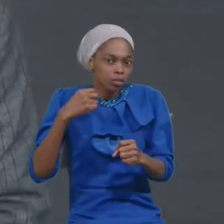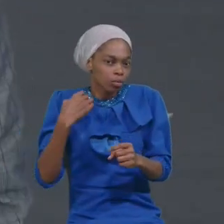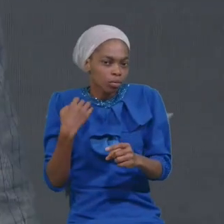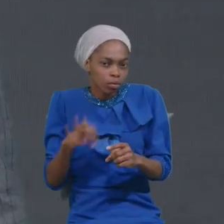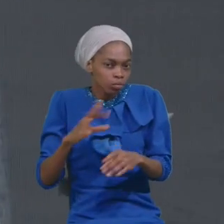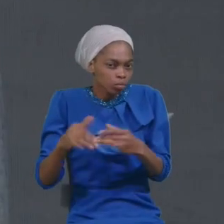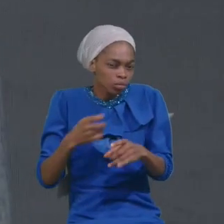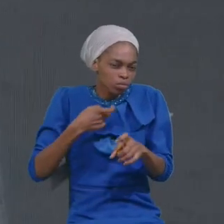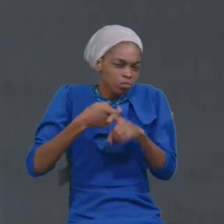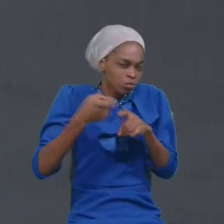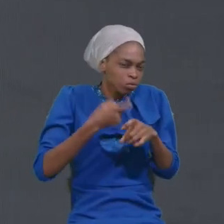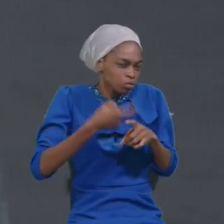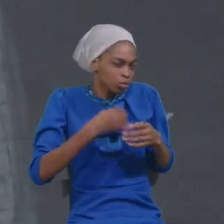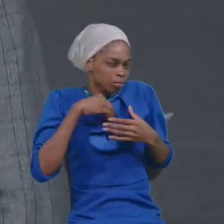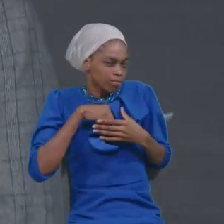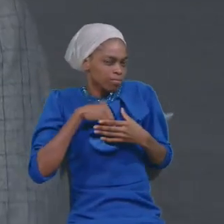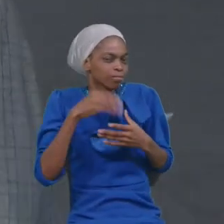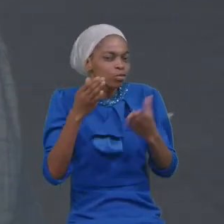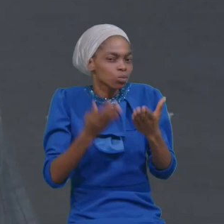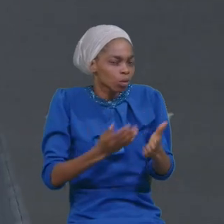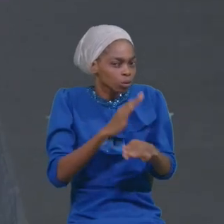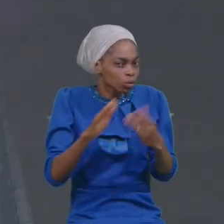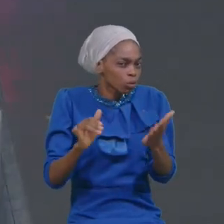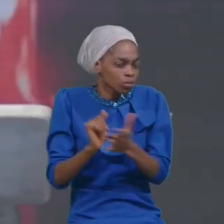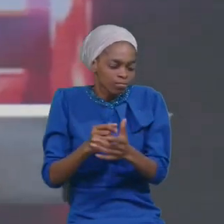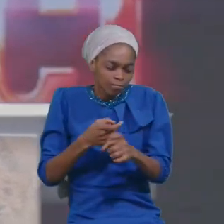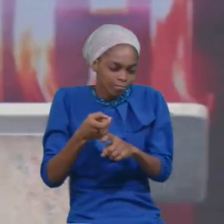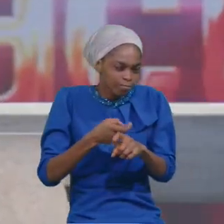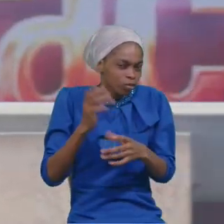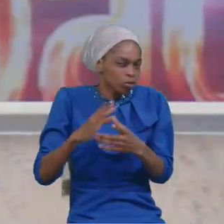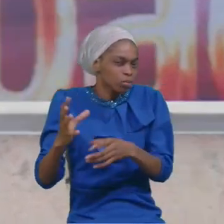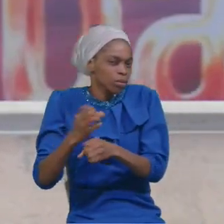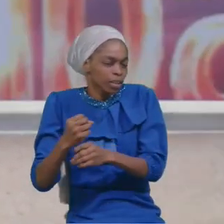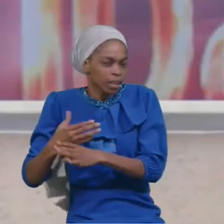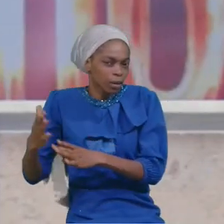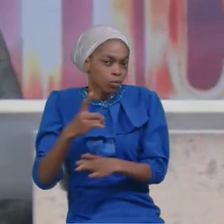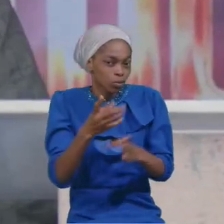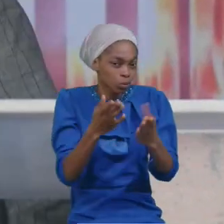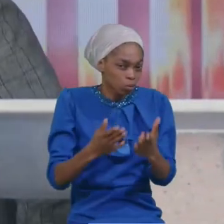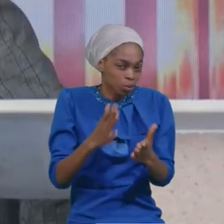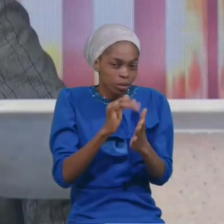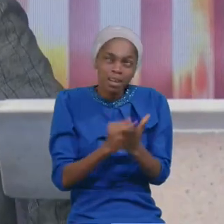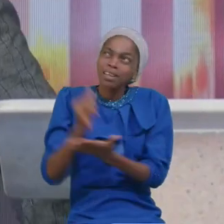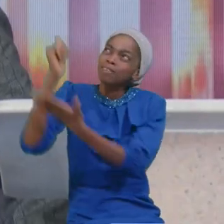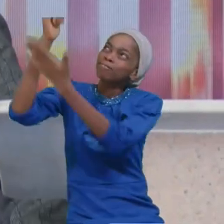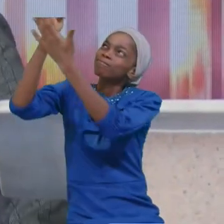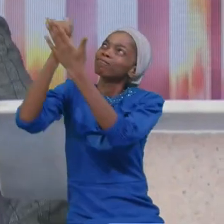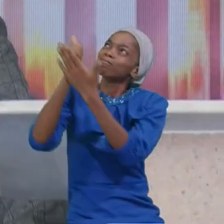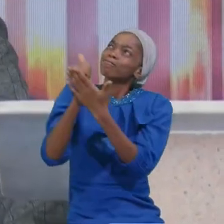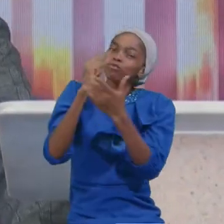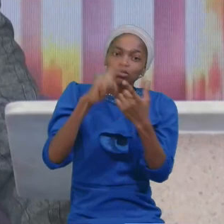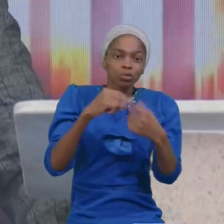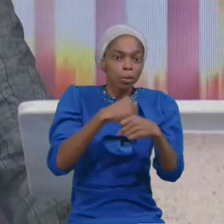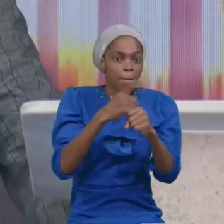you invincible, unconquerable? And you want the justifier to give you the joy of